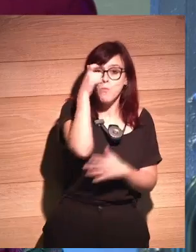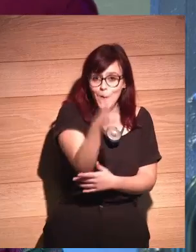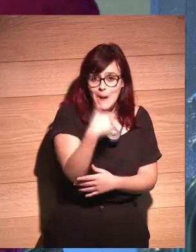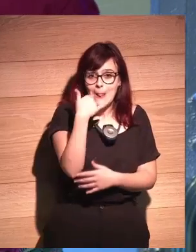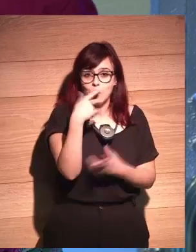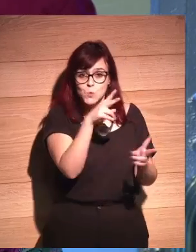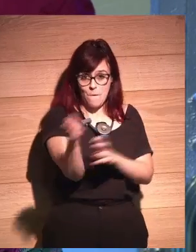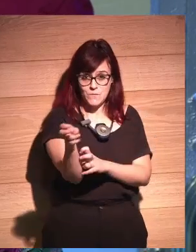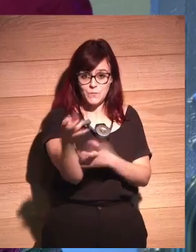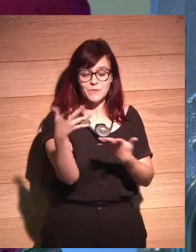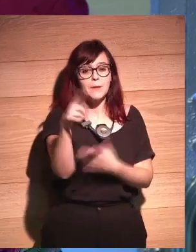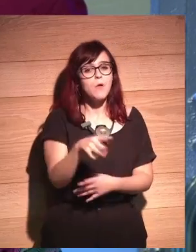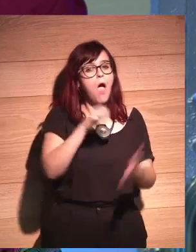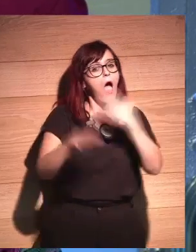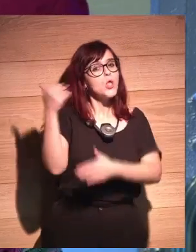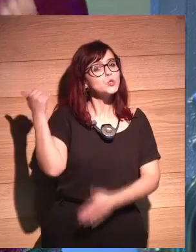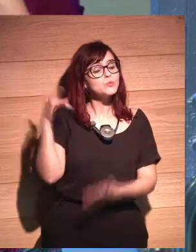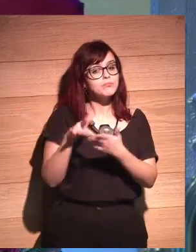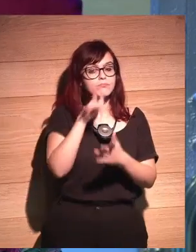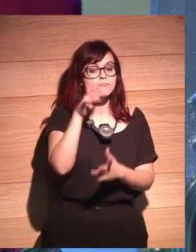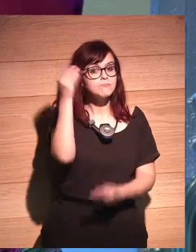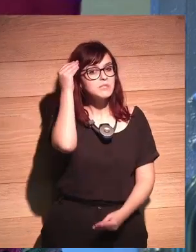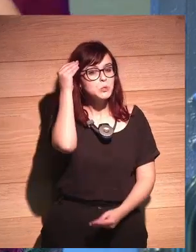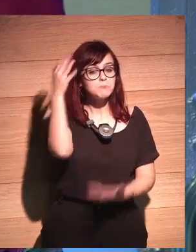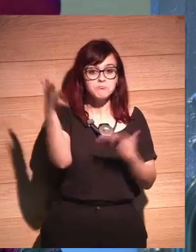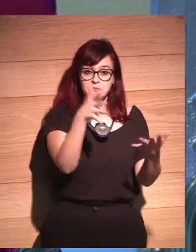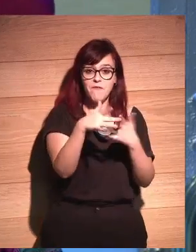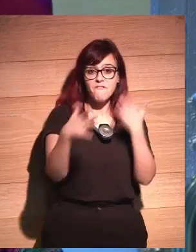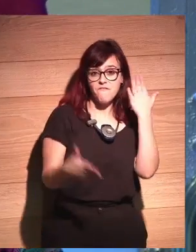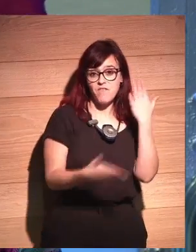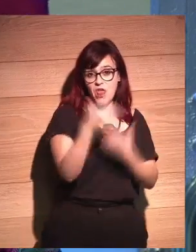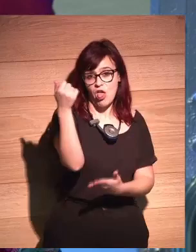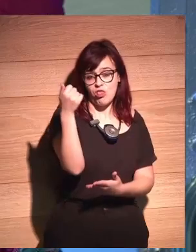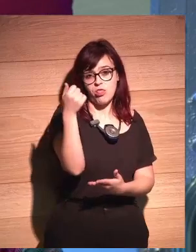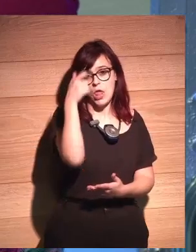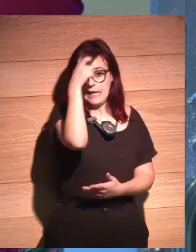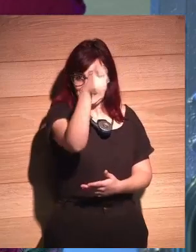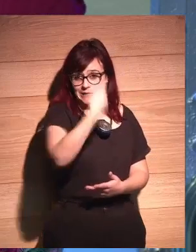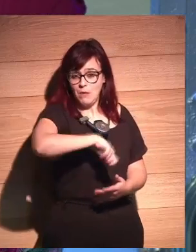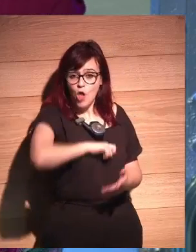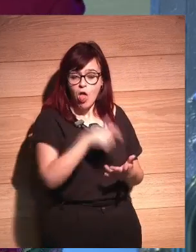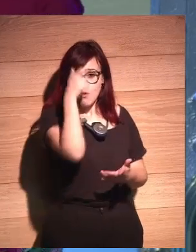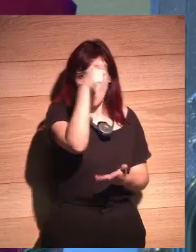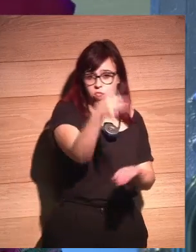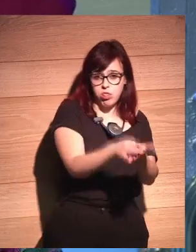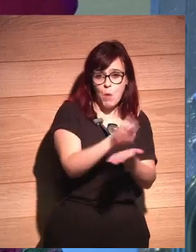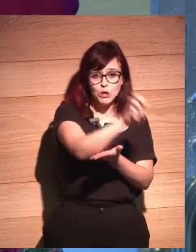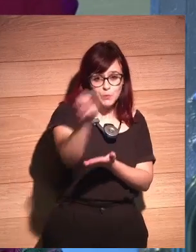will always happen to us in a city or in a village. And in the